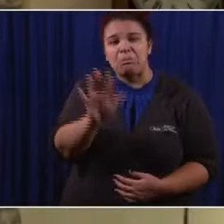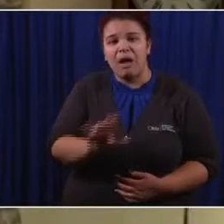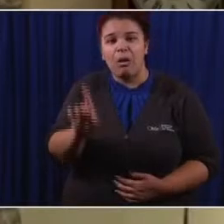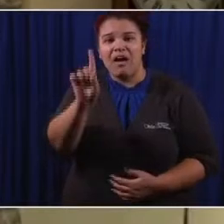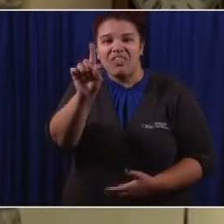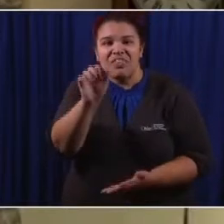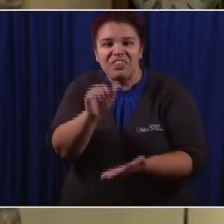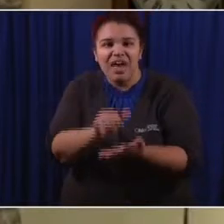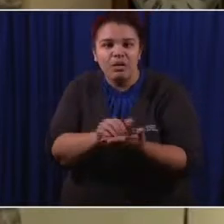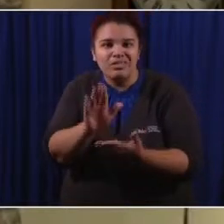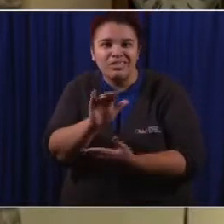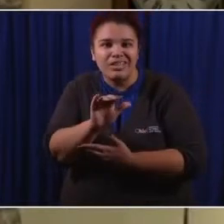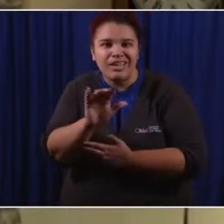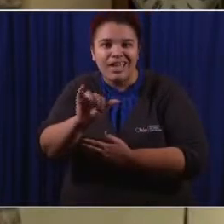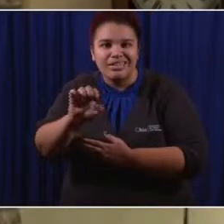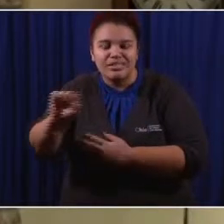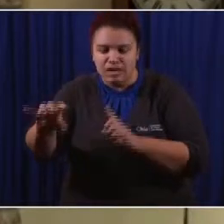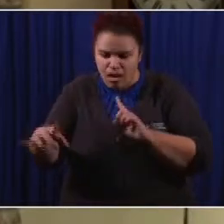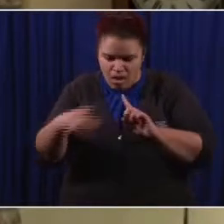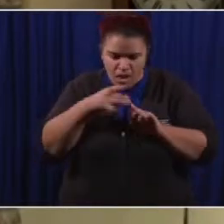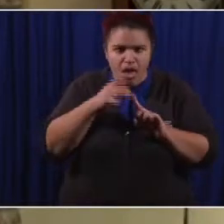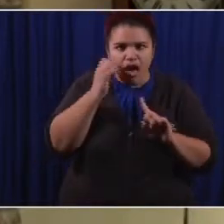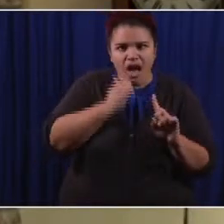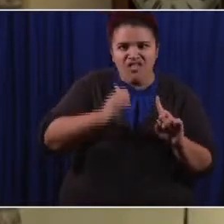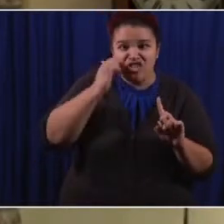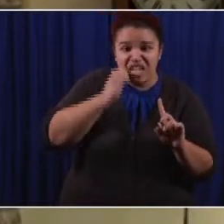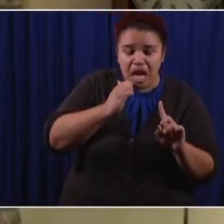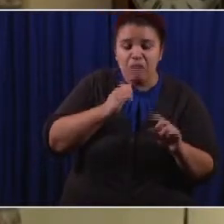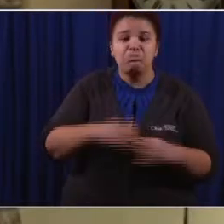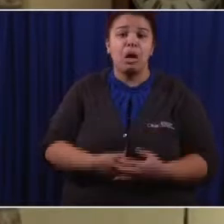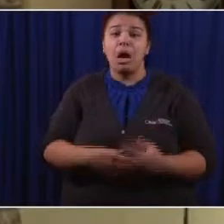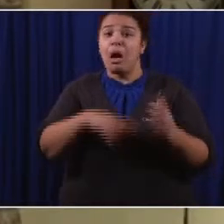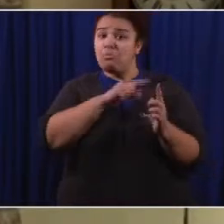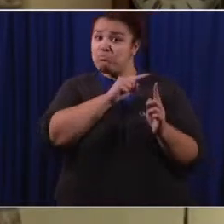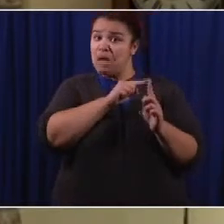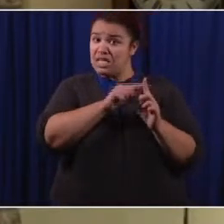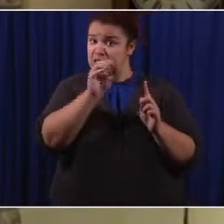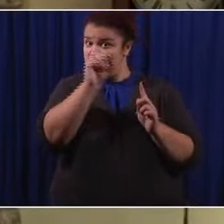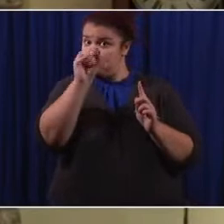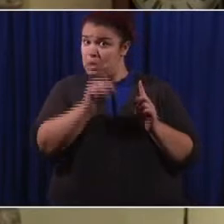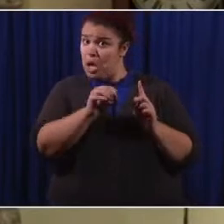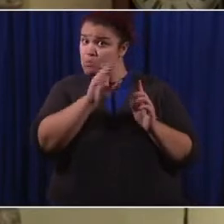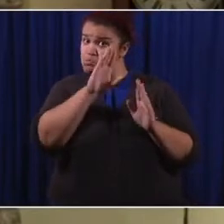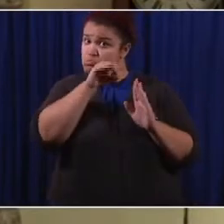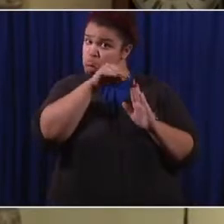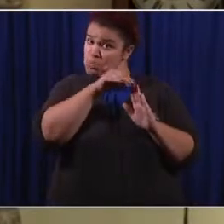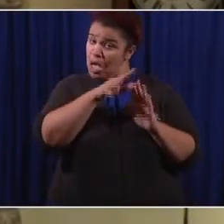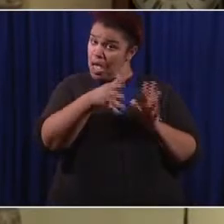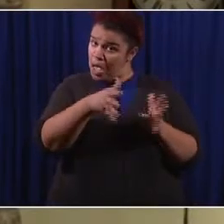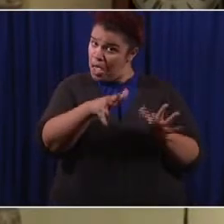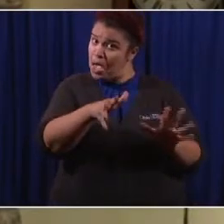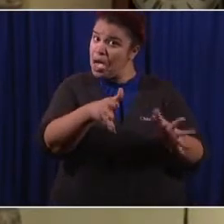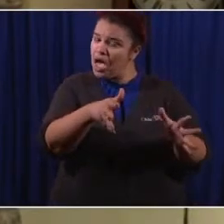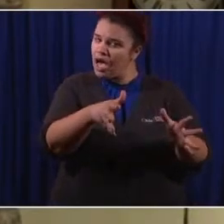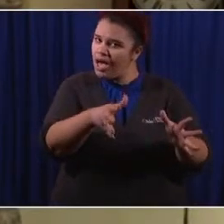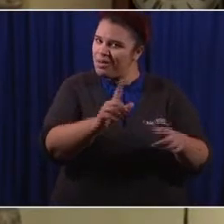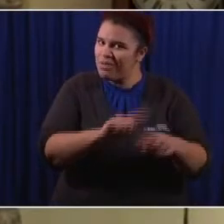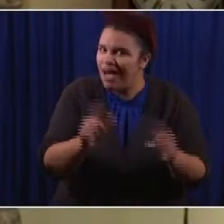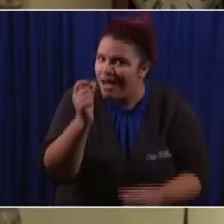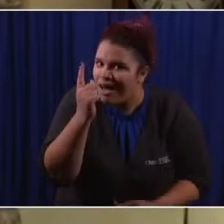pretty good. It's been going down. We're very happy about that. But we also know that winter's coming, and